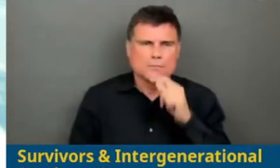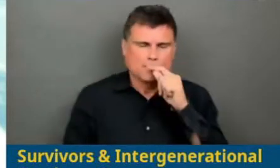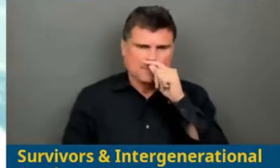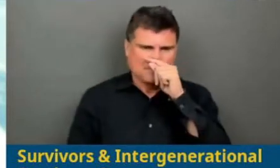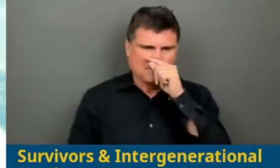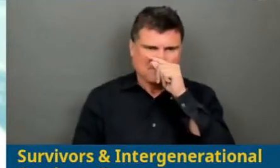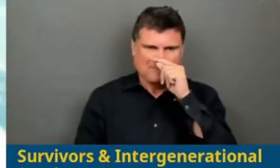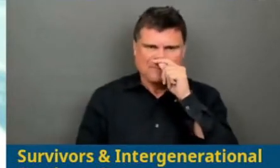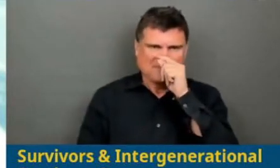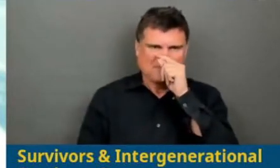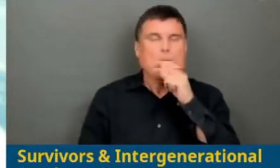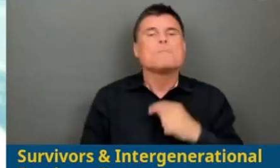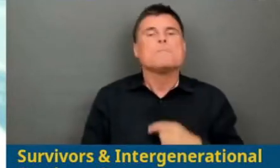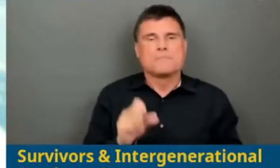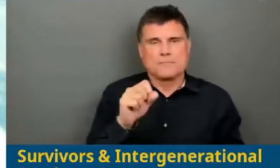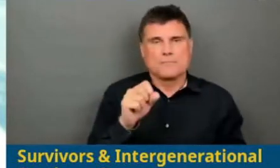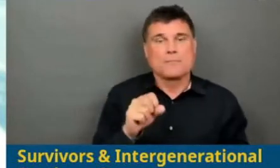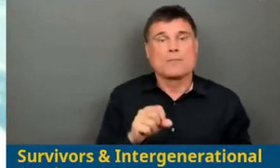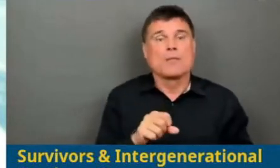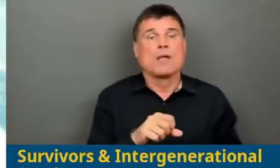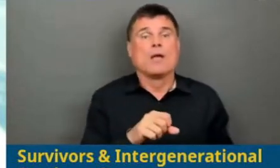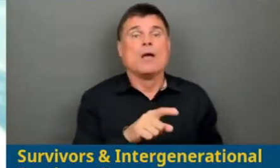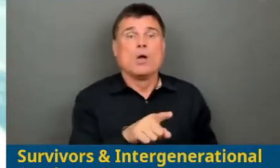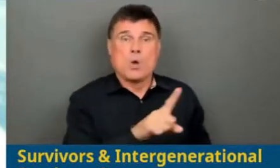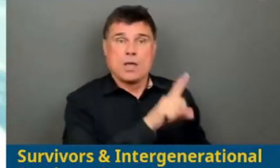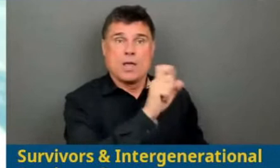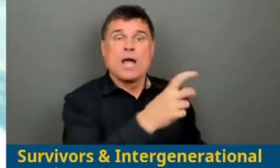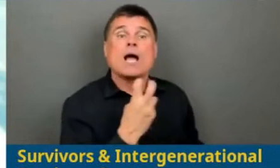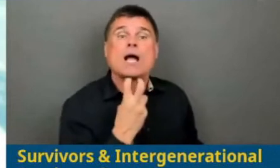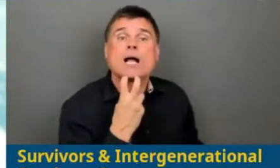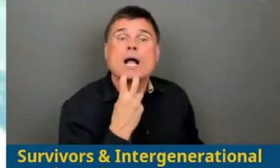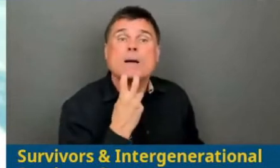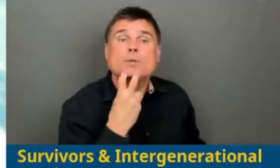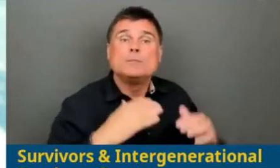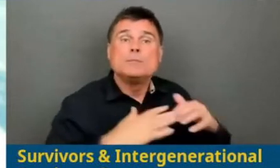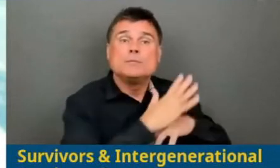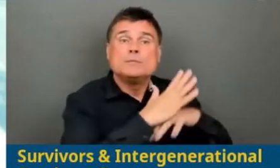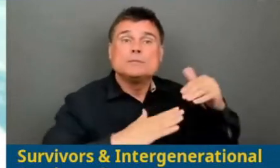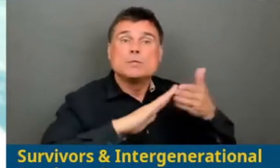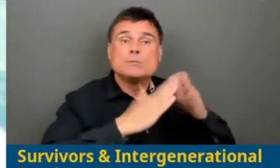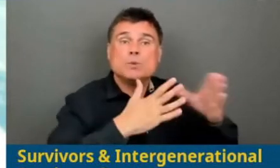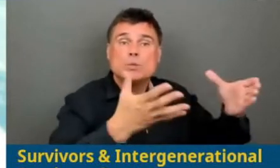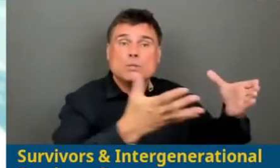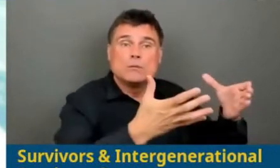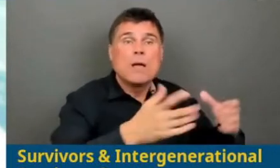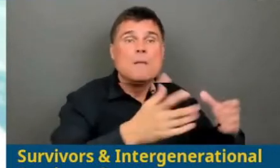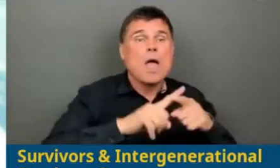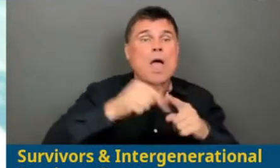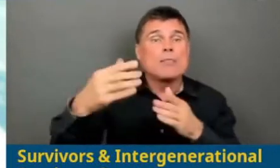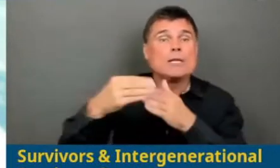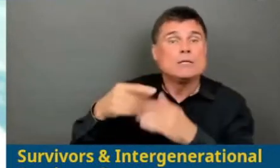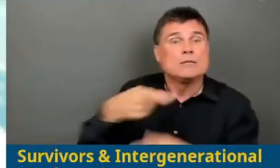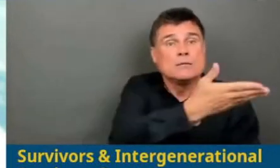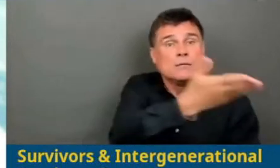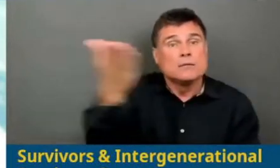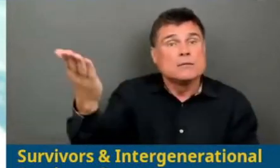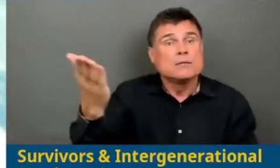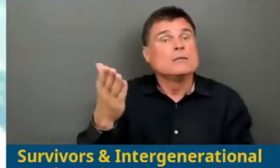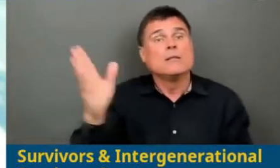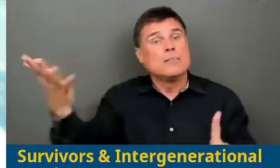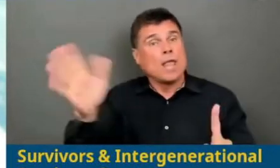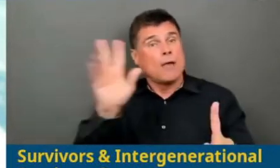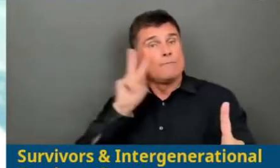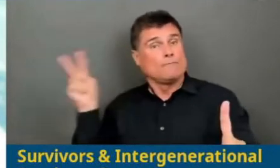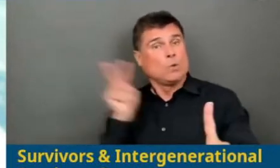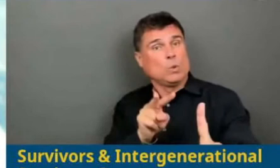you've mentioned from the Tkamloops, and we've heard from other nations and other leaders that there be attention given to the justice